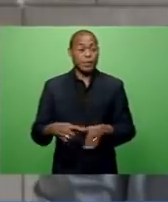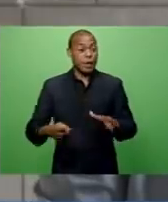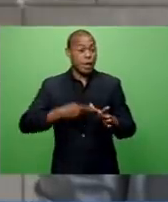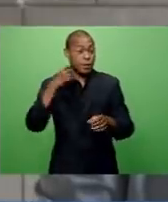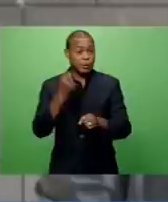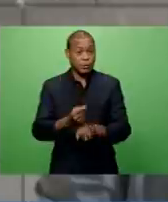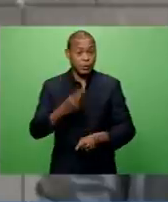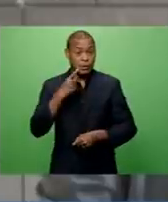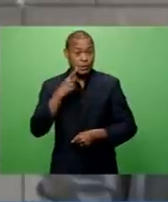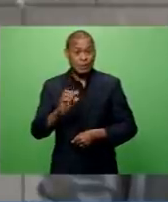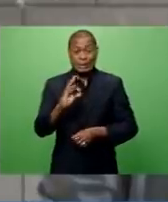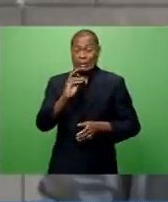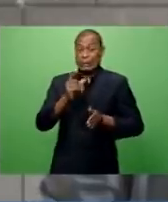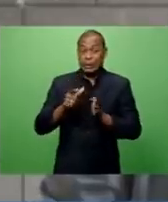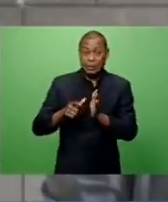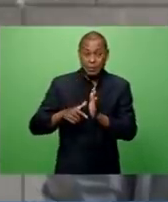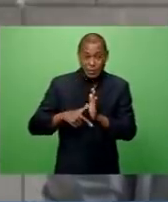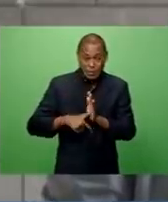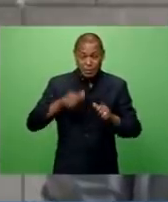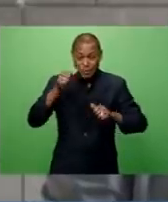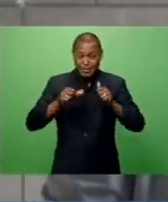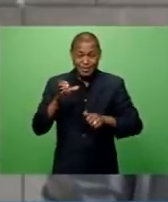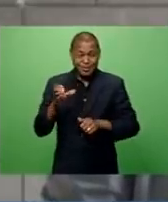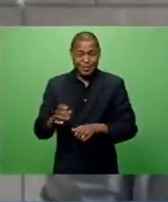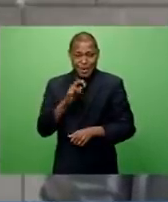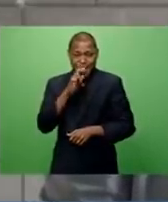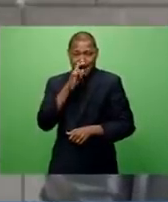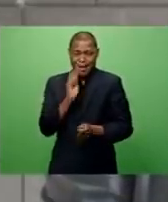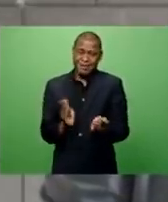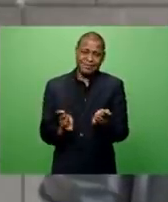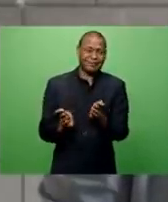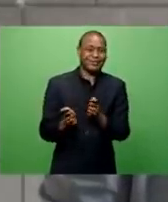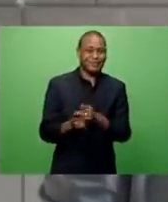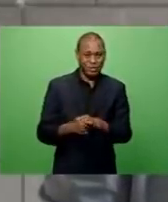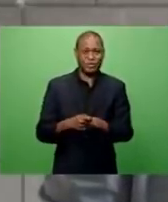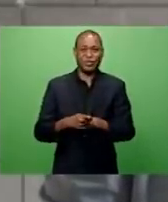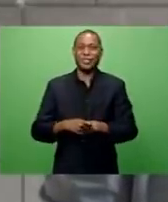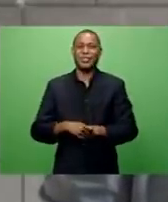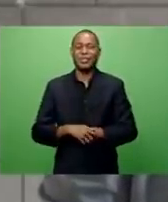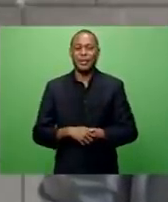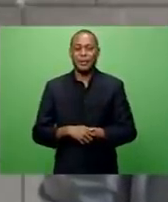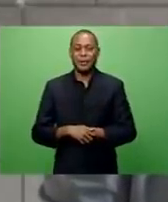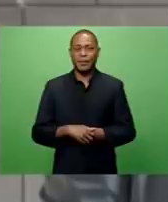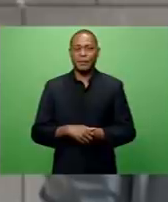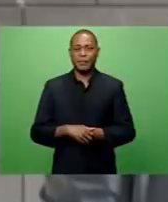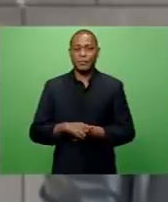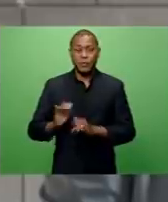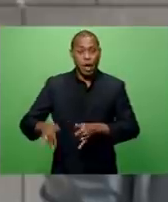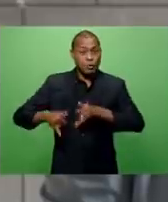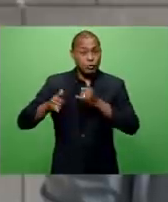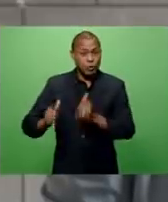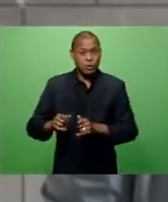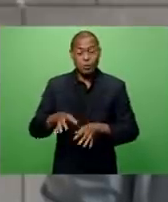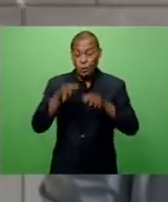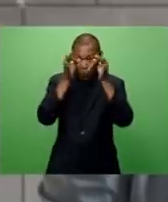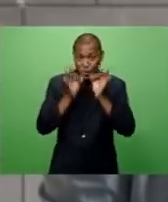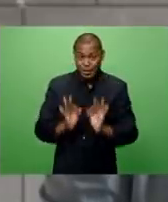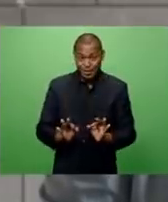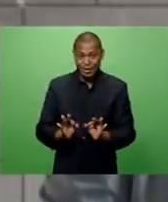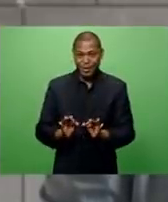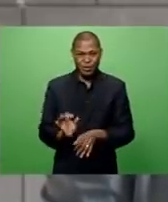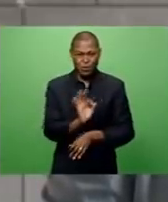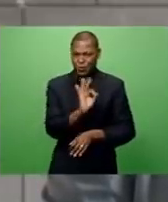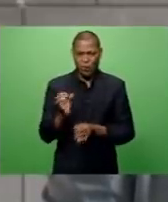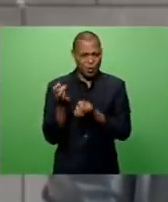judges sometimes are not able to overturn the decision of lay assessors even when these decisions are uninformed.